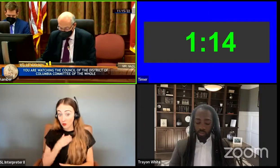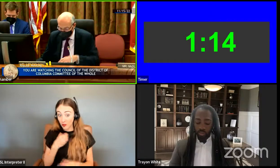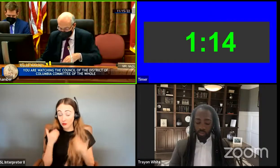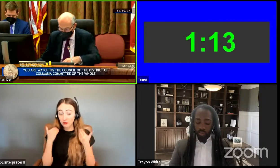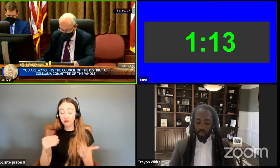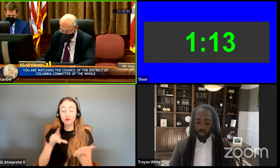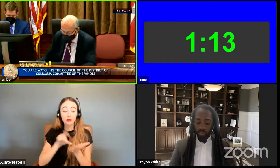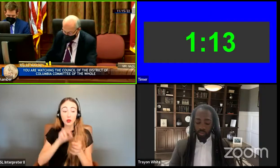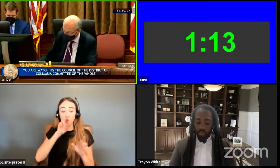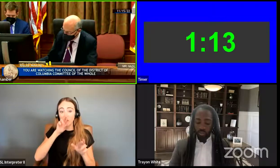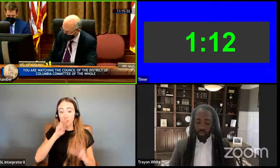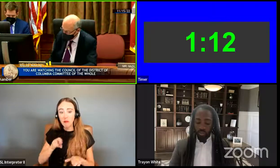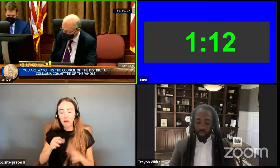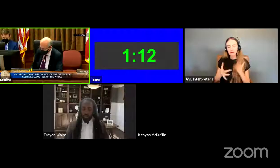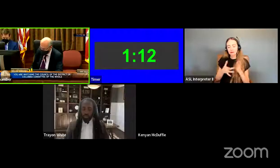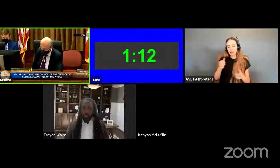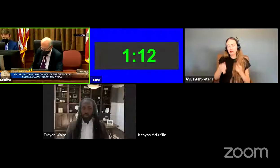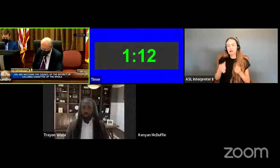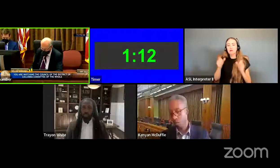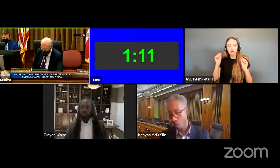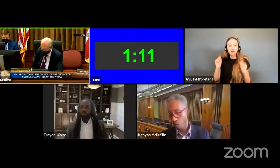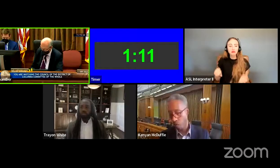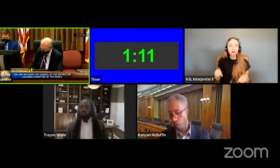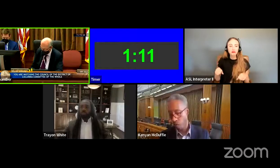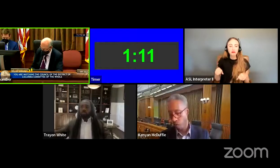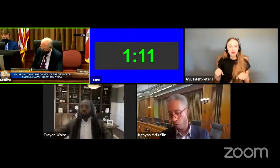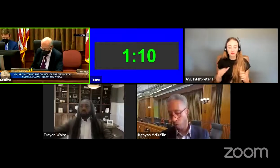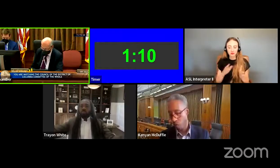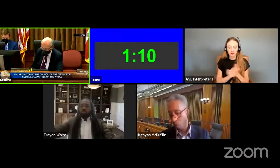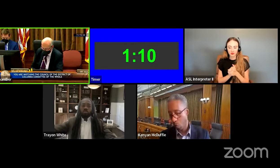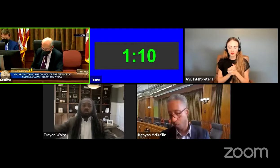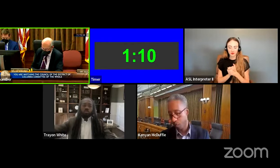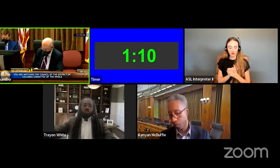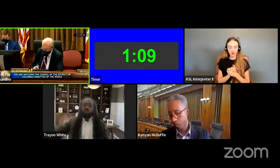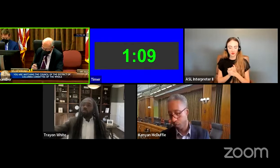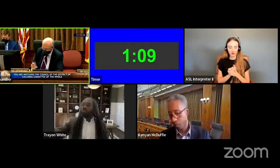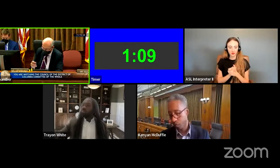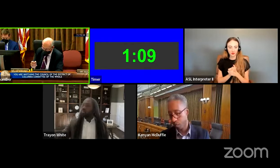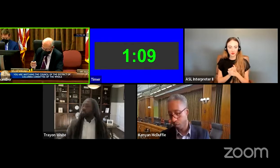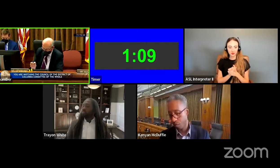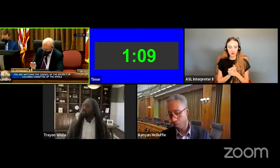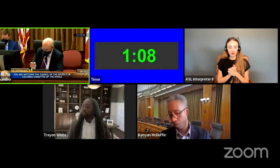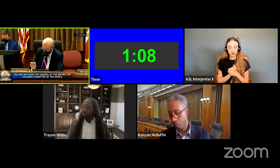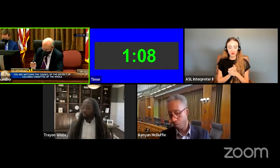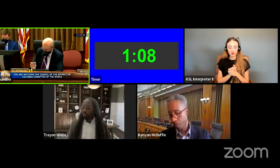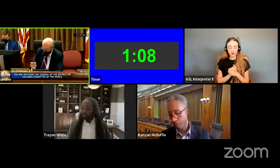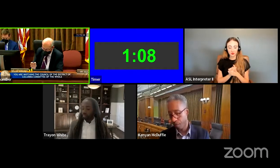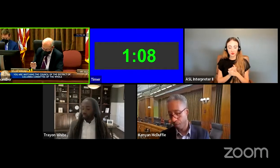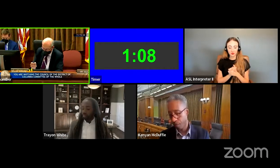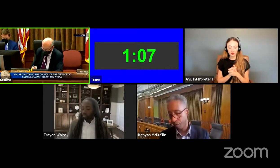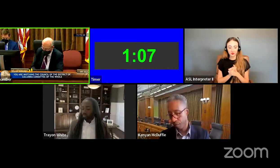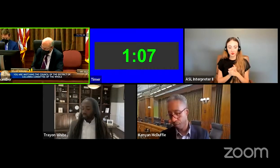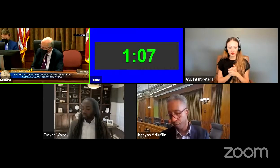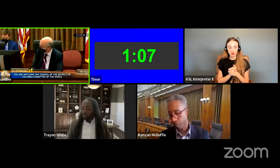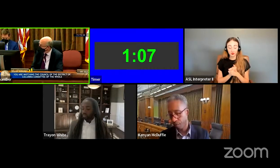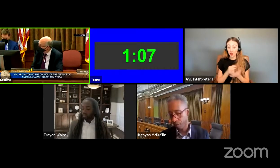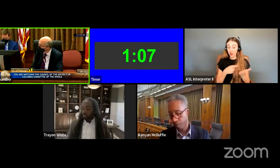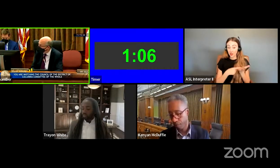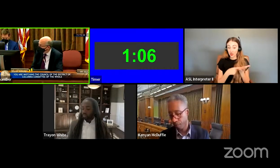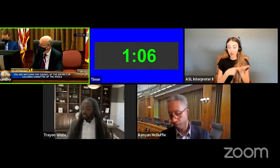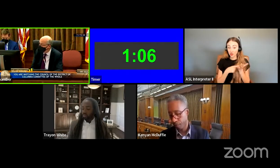both the print and report with leave for staff to make technical conforming and editorial changes. Is there